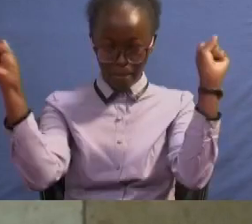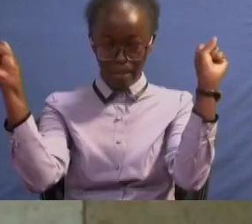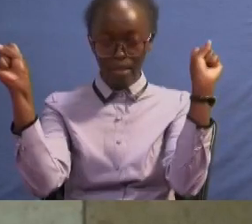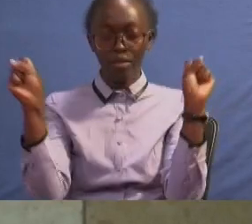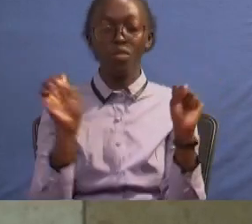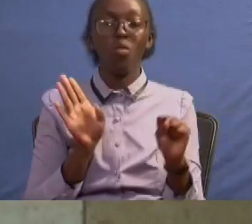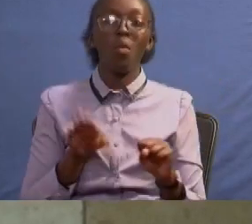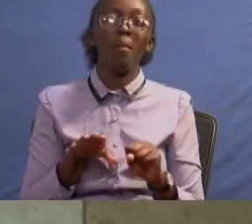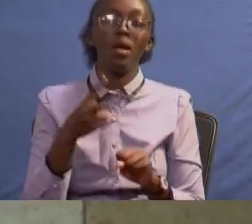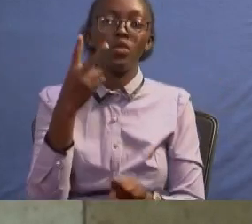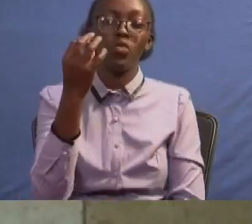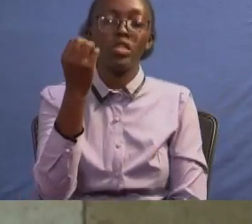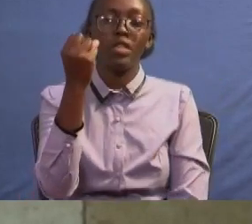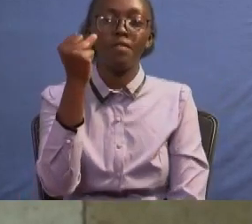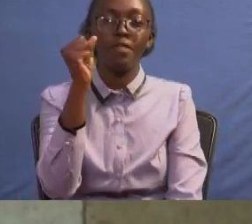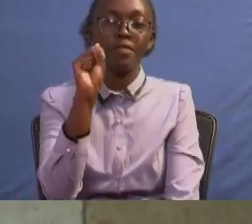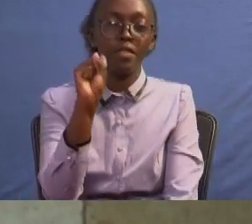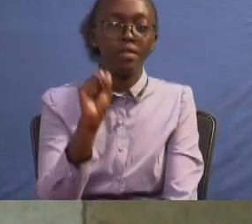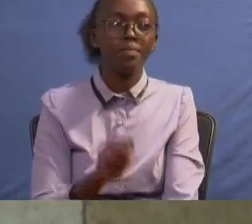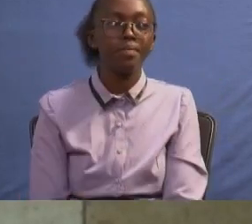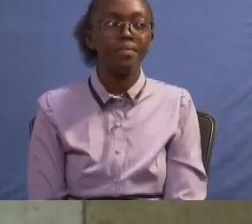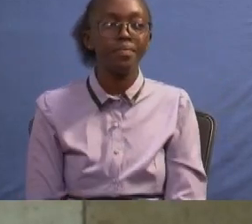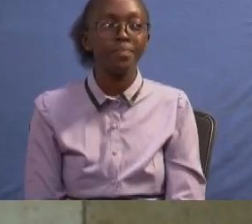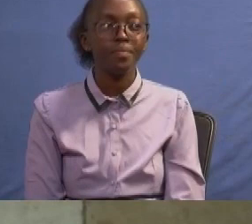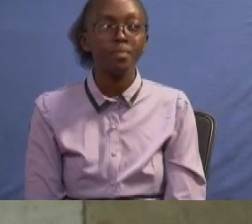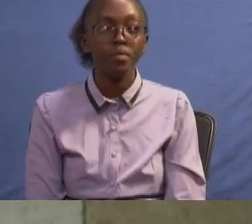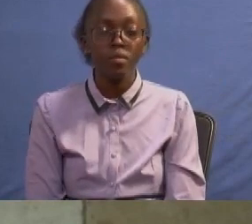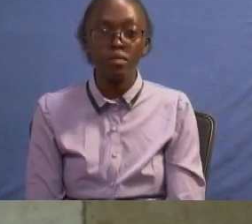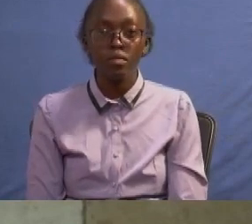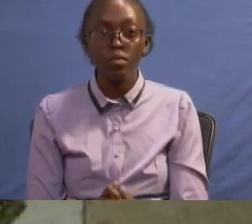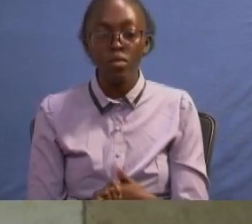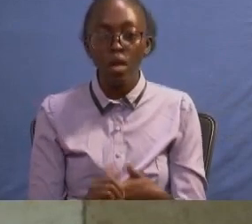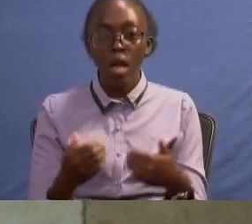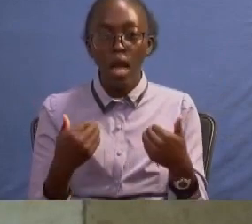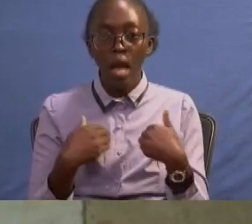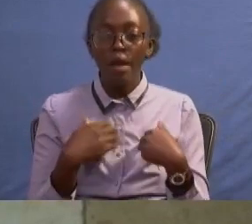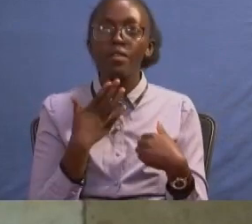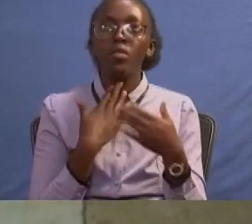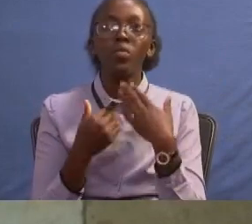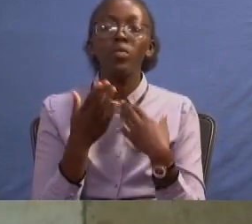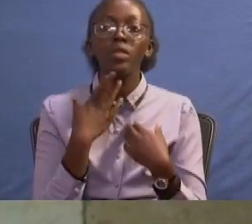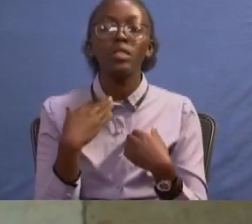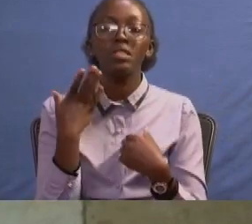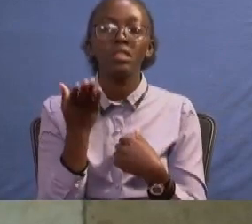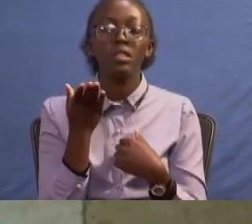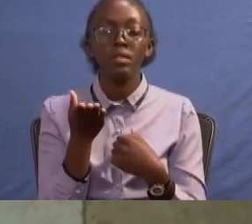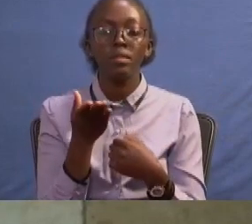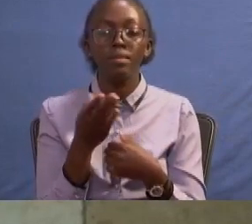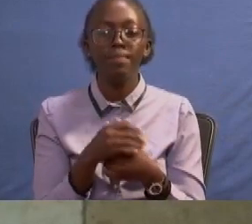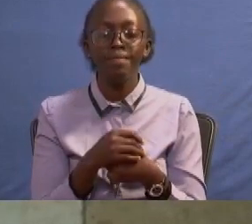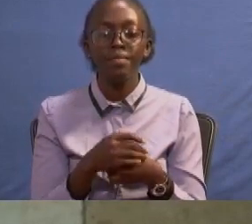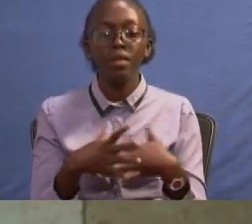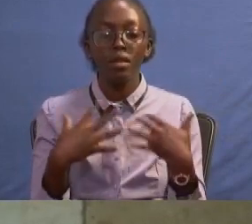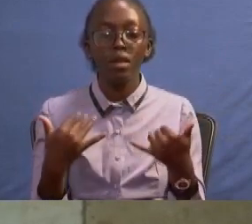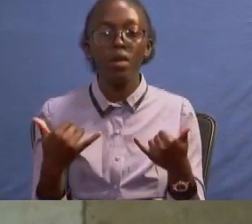2050. You must also have that desire. And therefore, dear